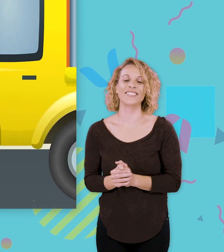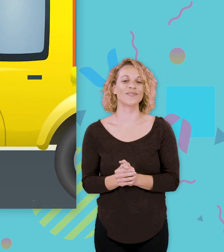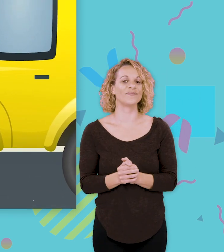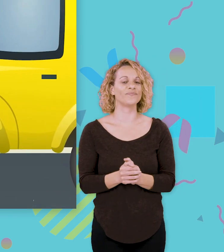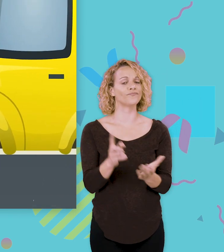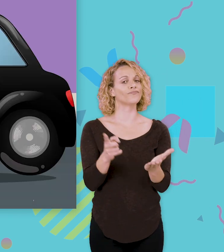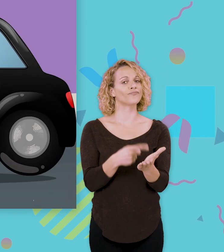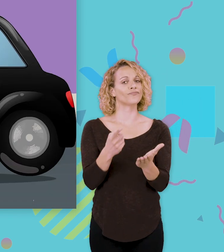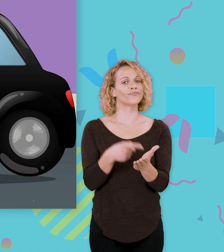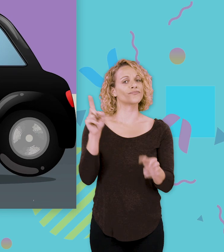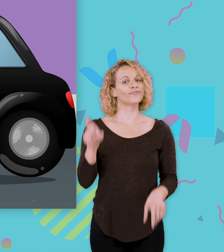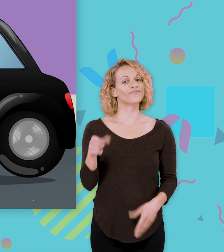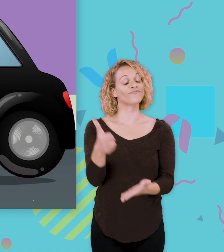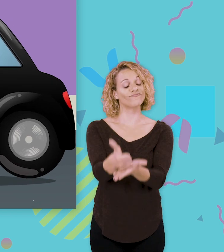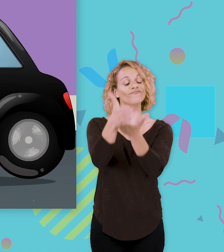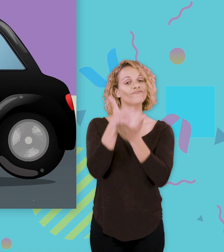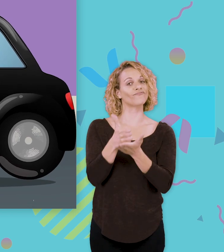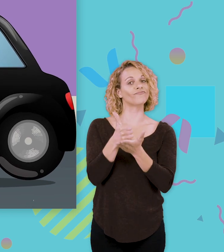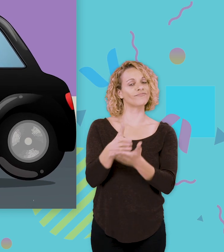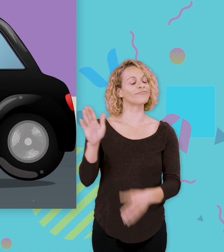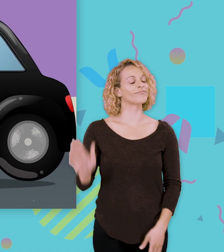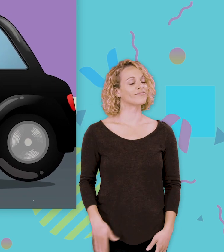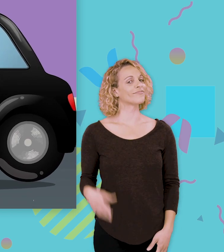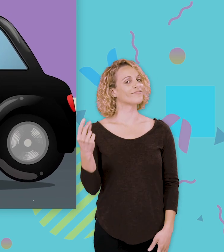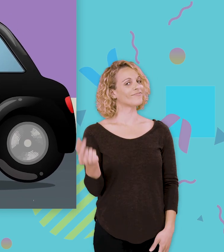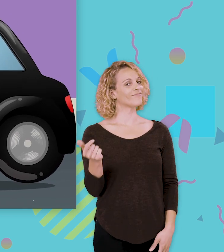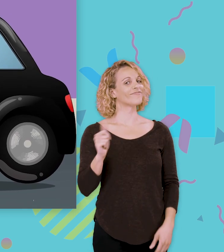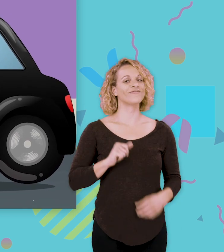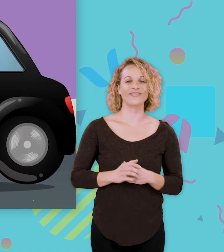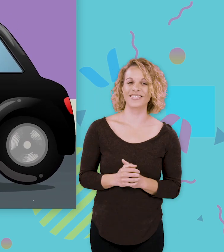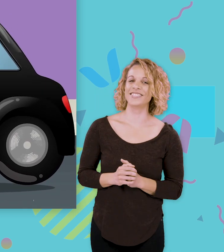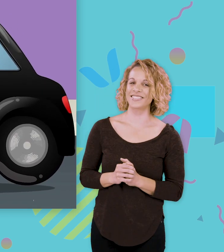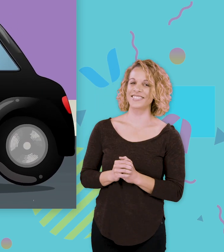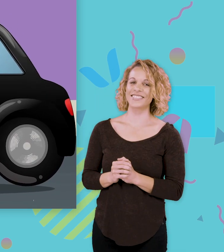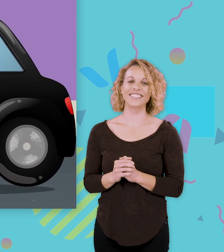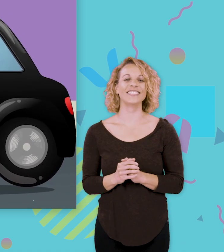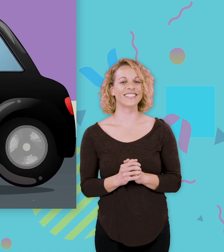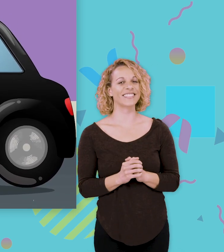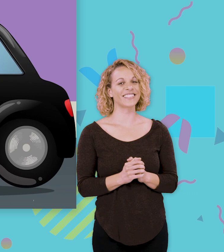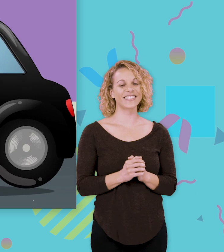crime. Sometimes you need the help of a canine.